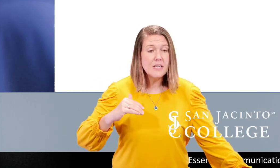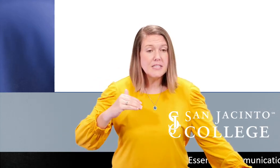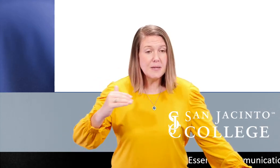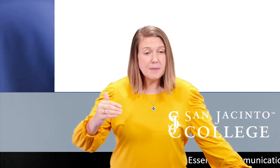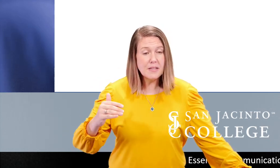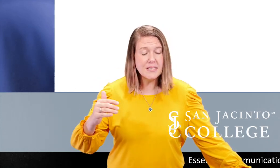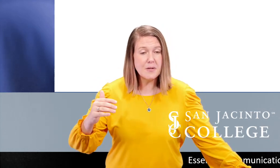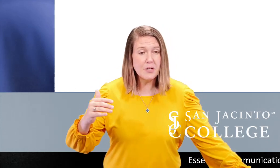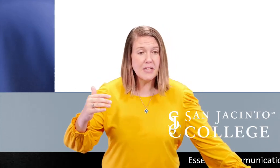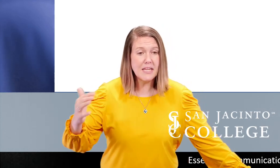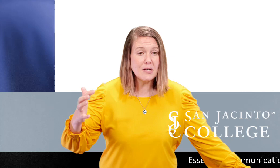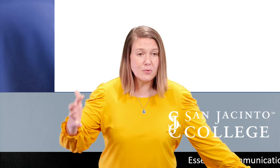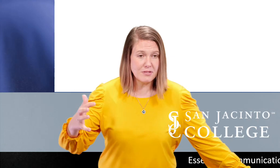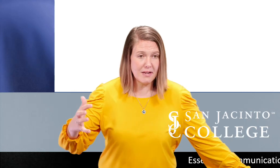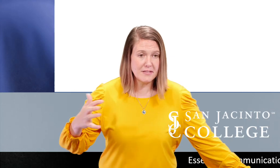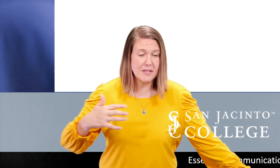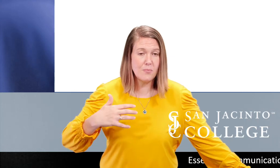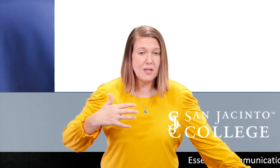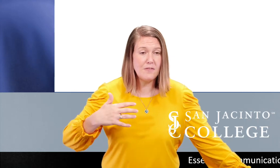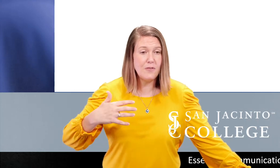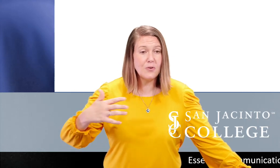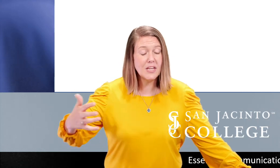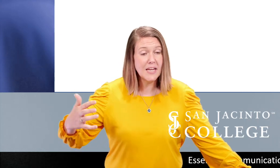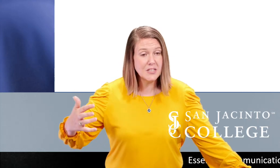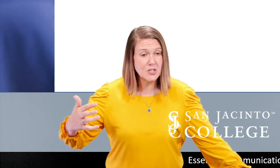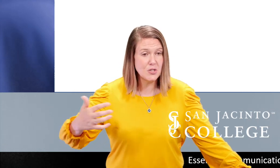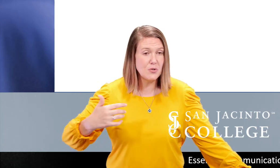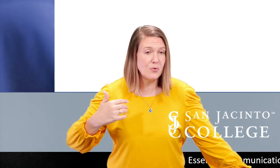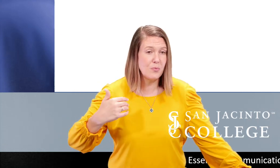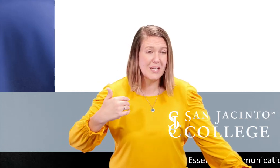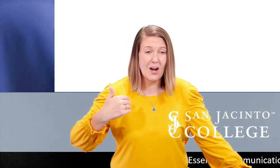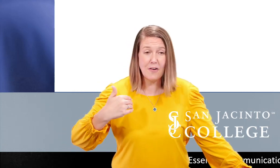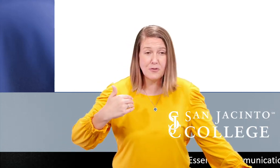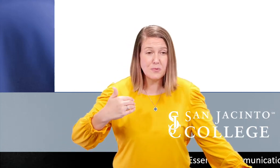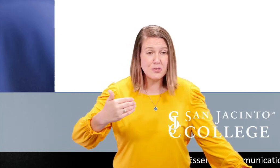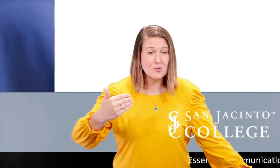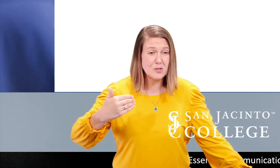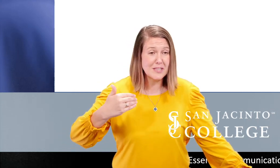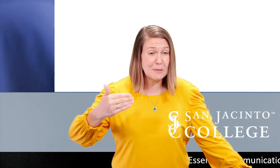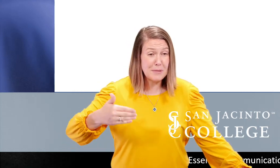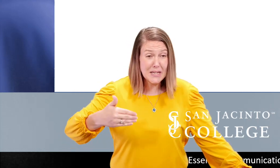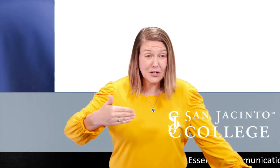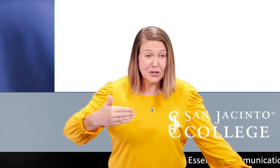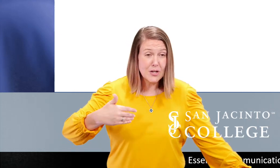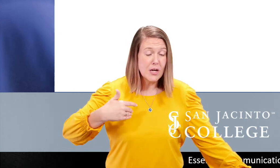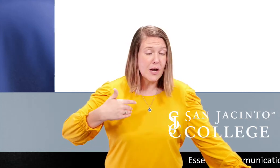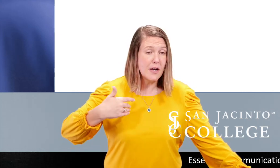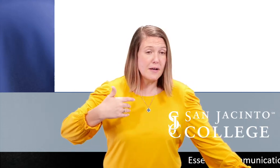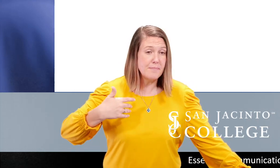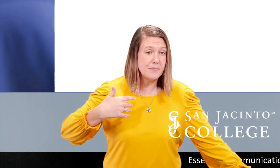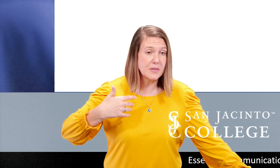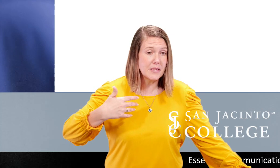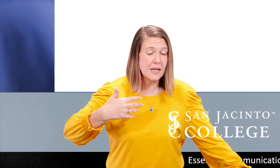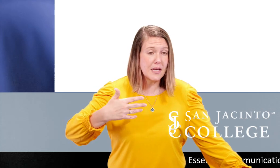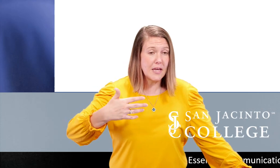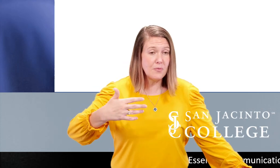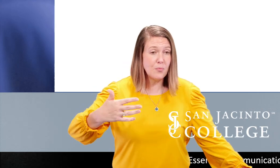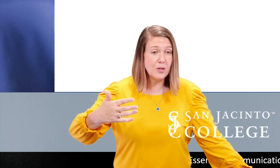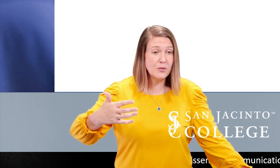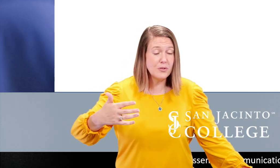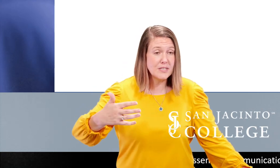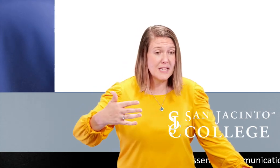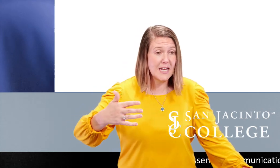Well, typically it's someone that equals us, that we feel connected to. We often will use words like peer,